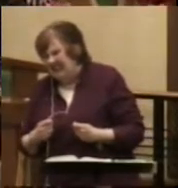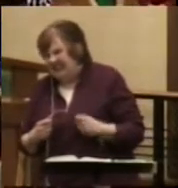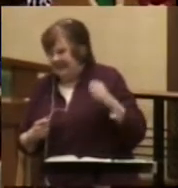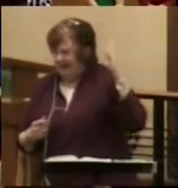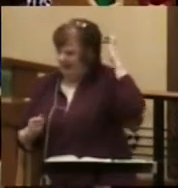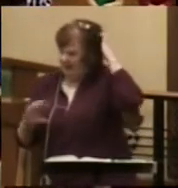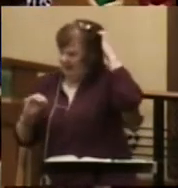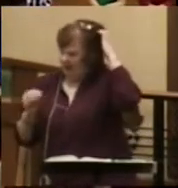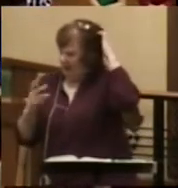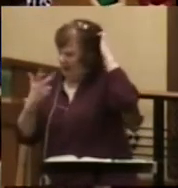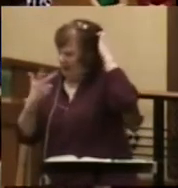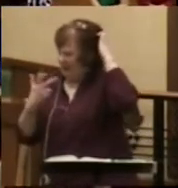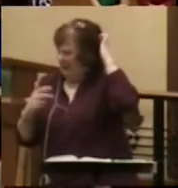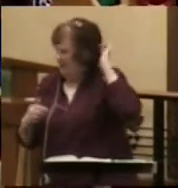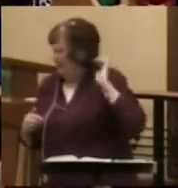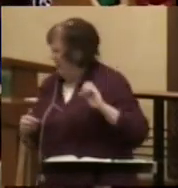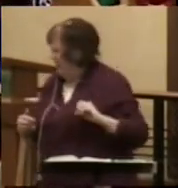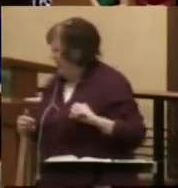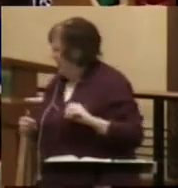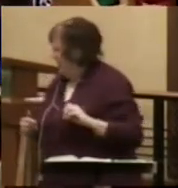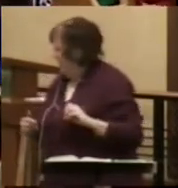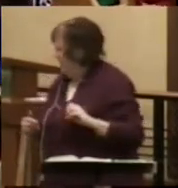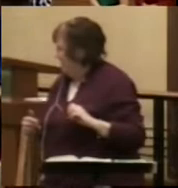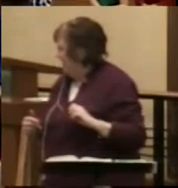Okay, number three.